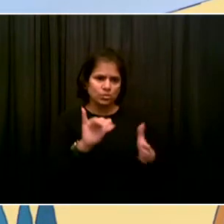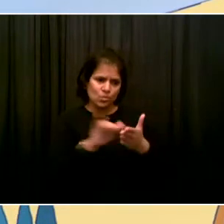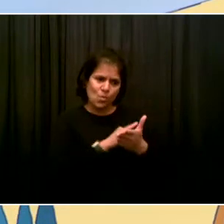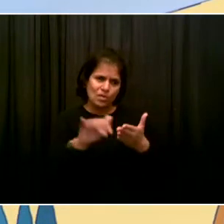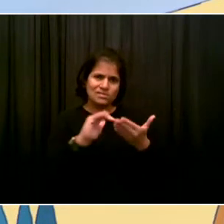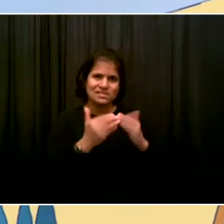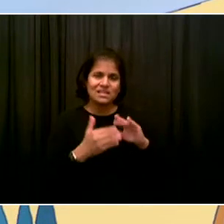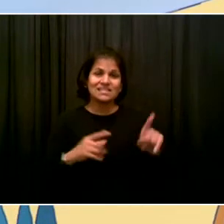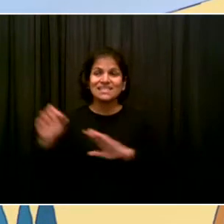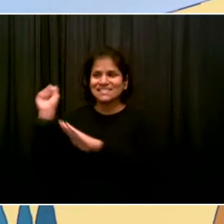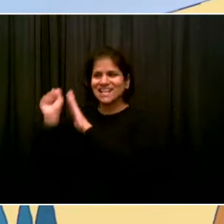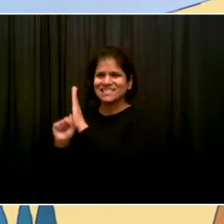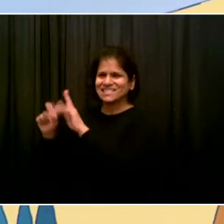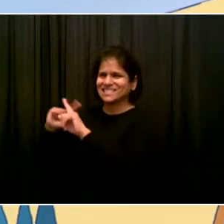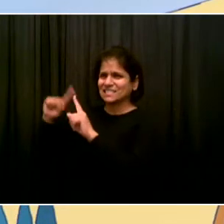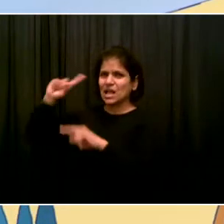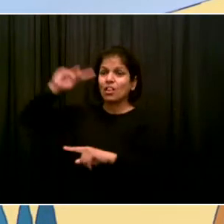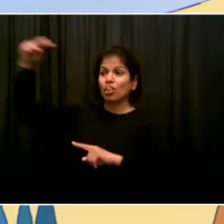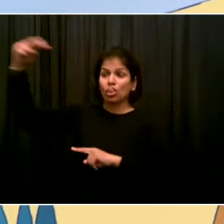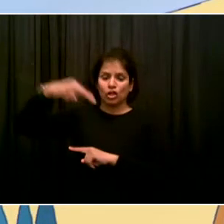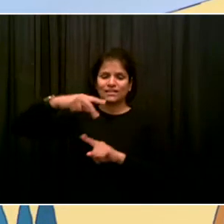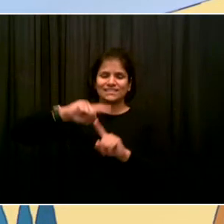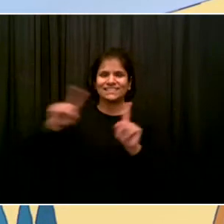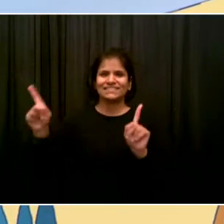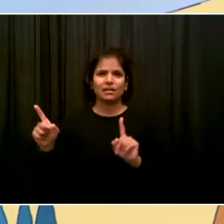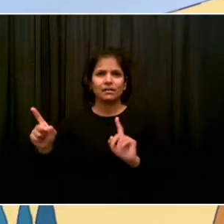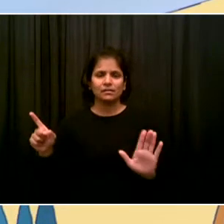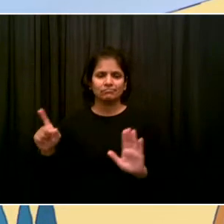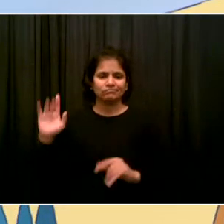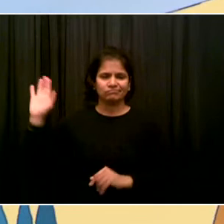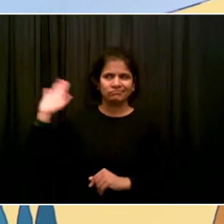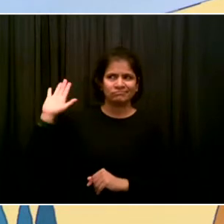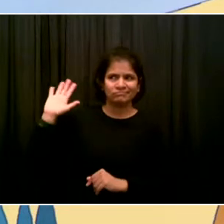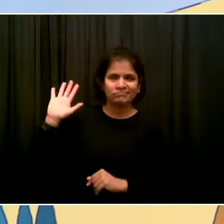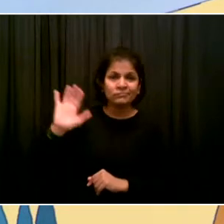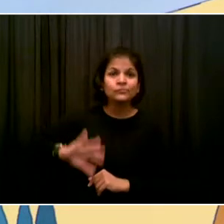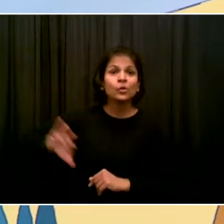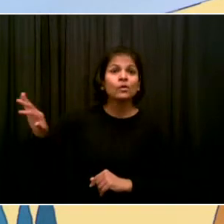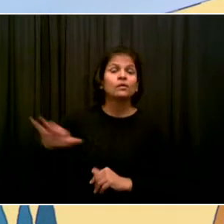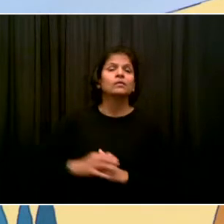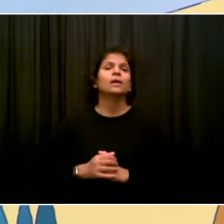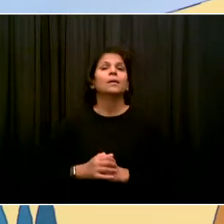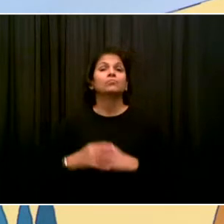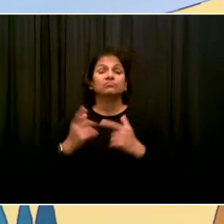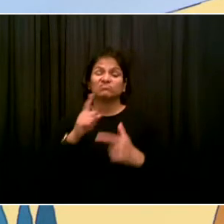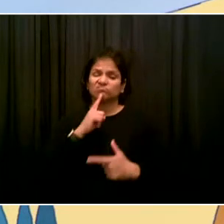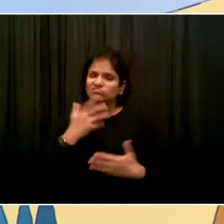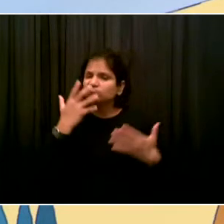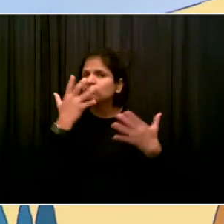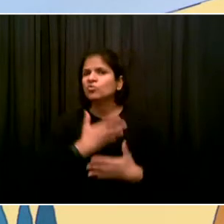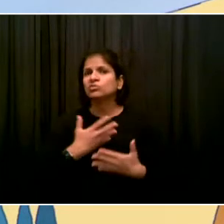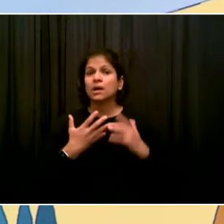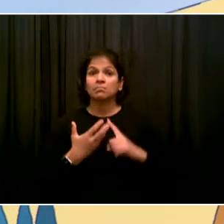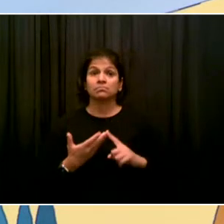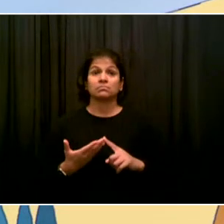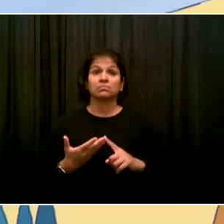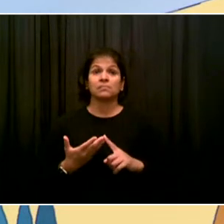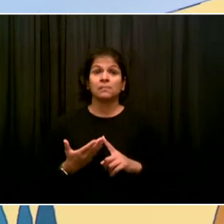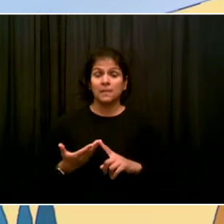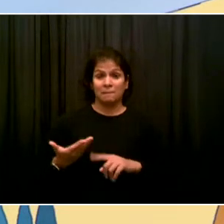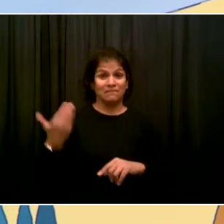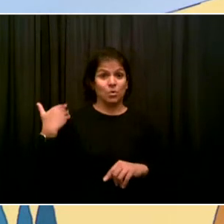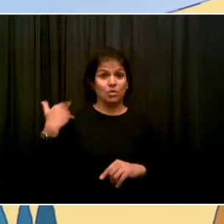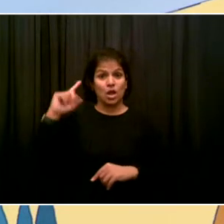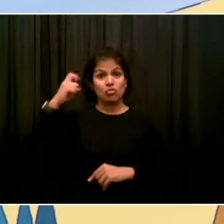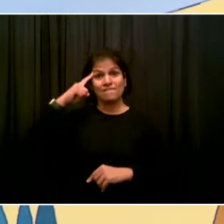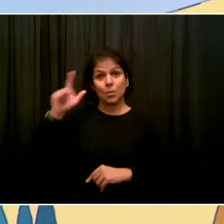And you hit the nail on the head that unfortunately at that point, with that governor, the state, if the city did something, no matter